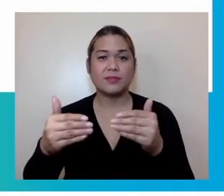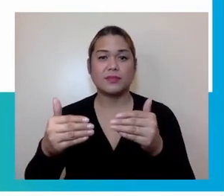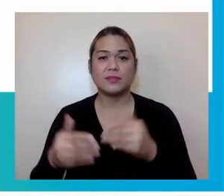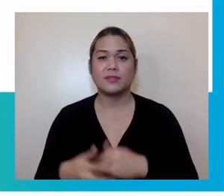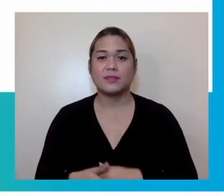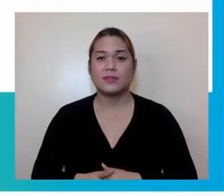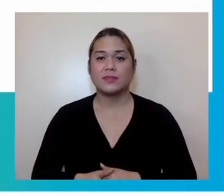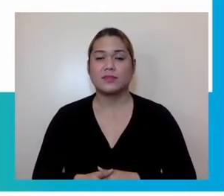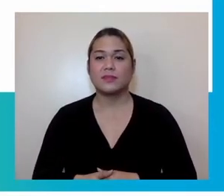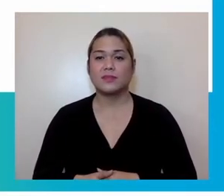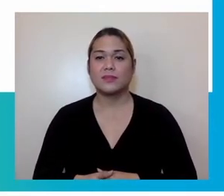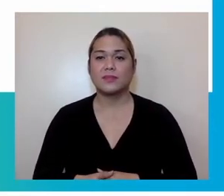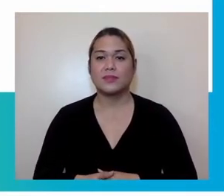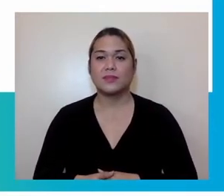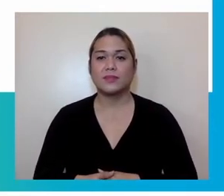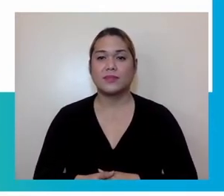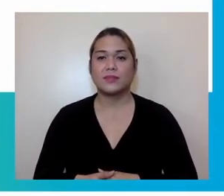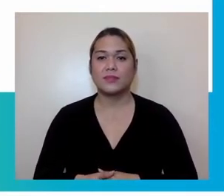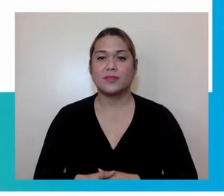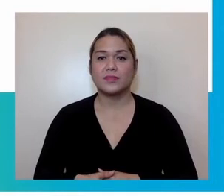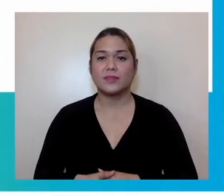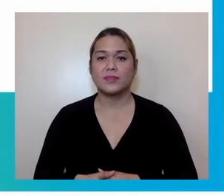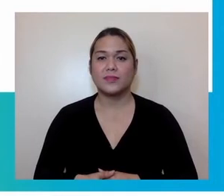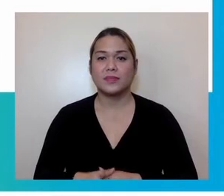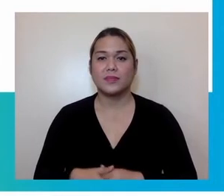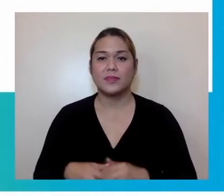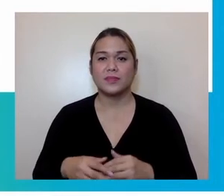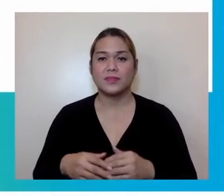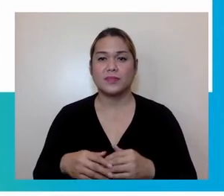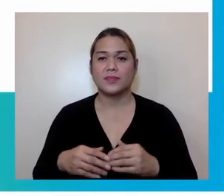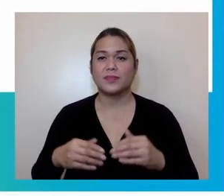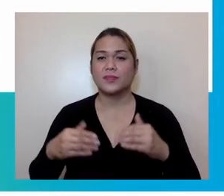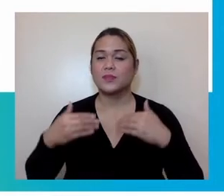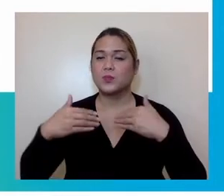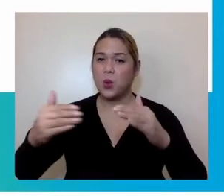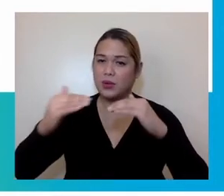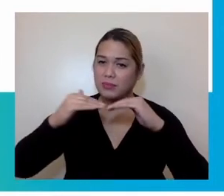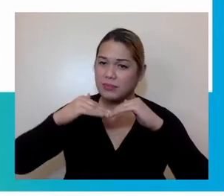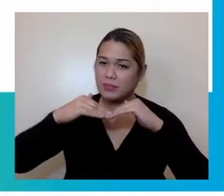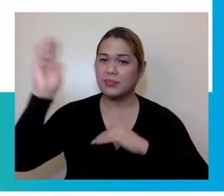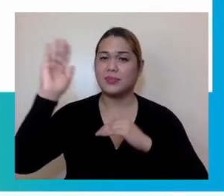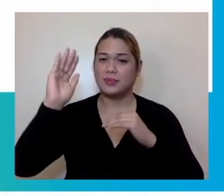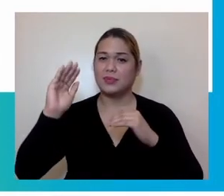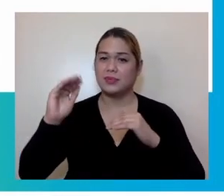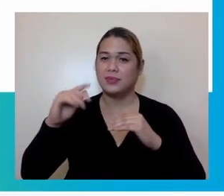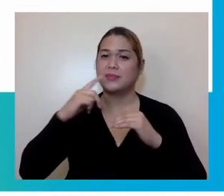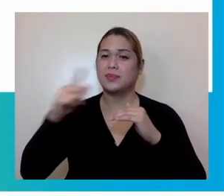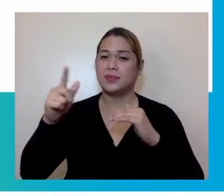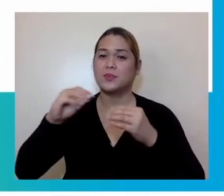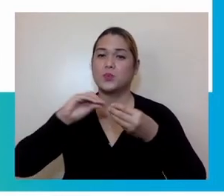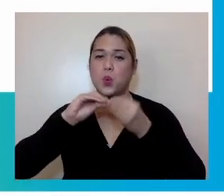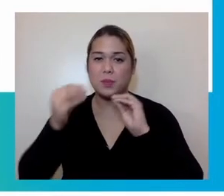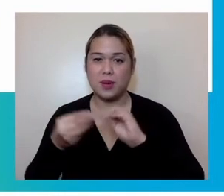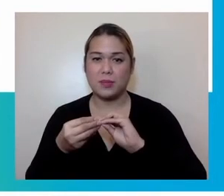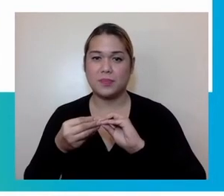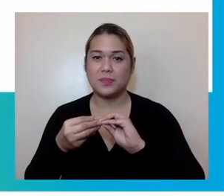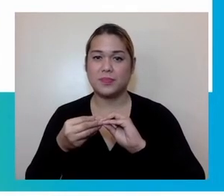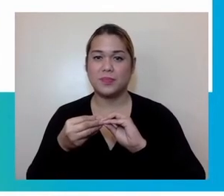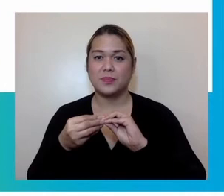waste to energy will exacerbate our crisis and is not a climate solution. Next slide, please.